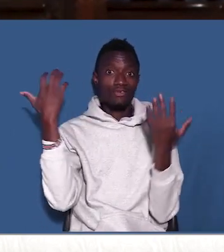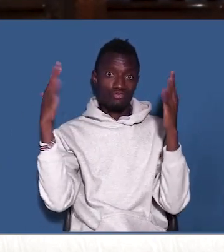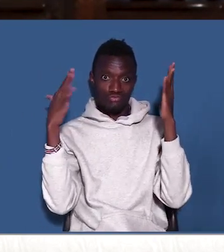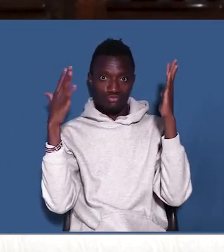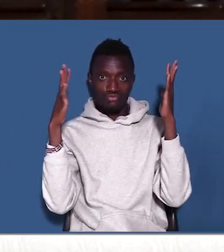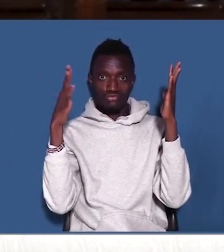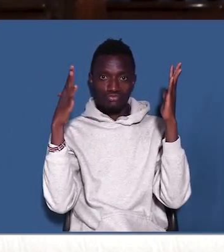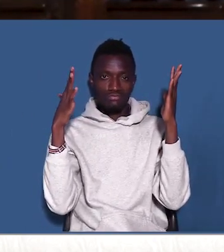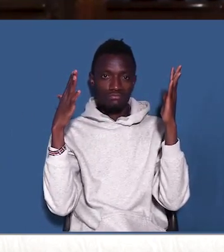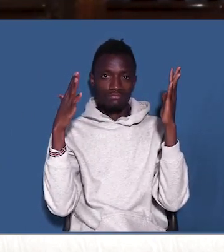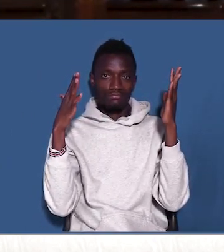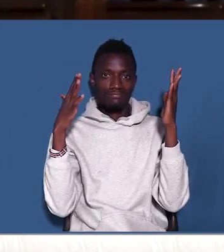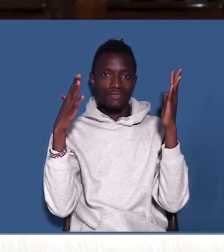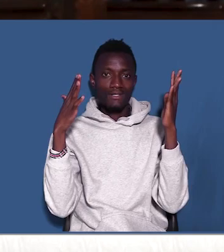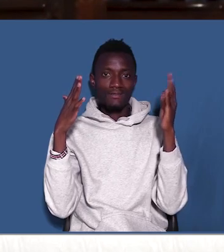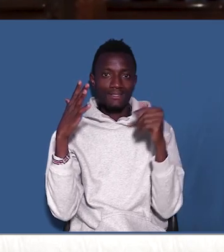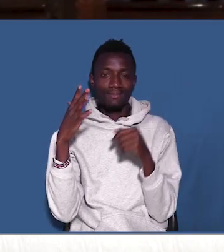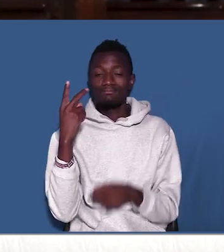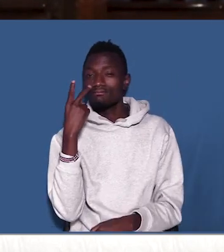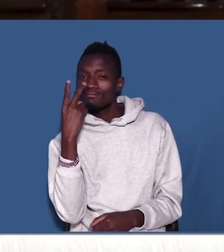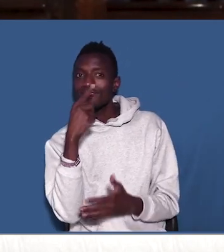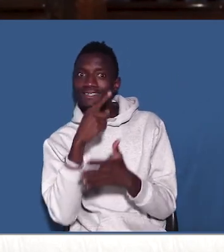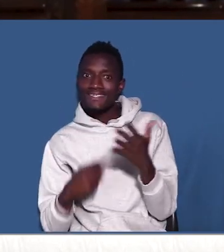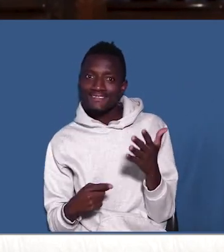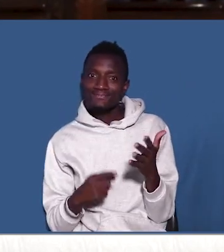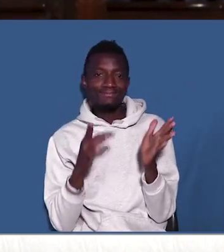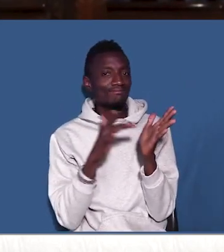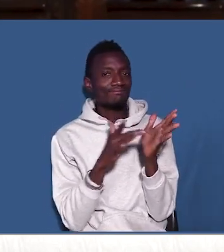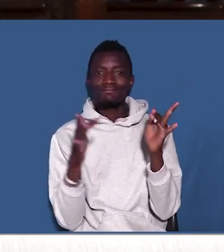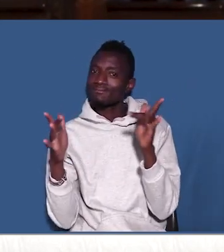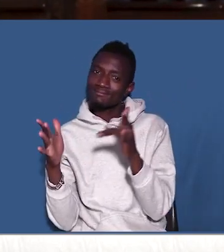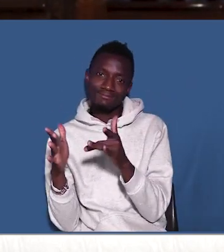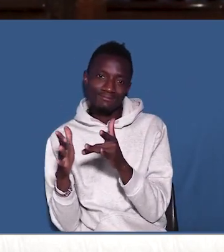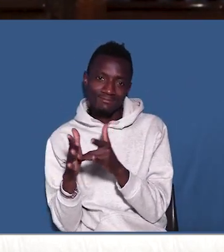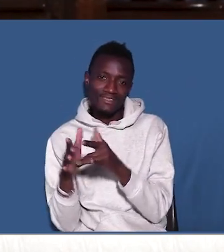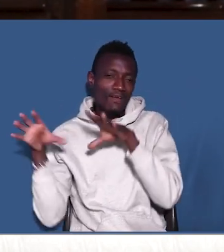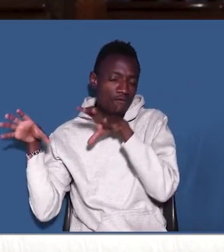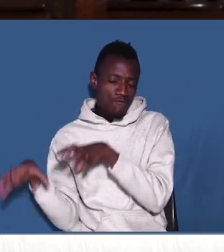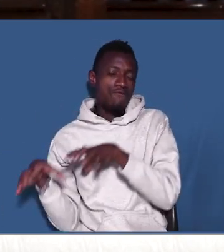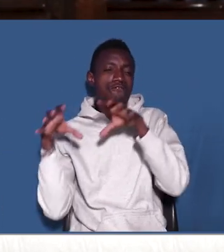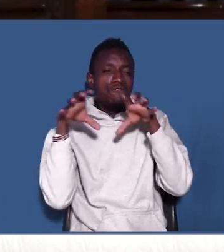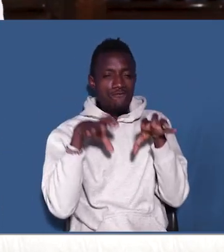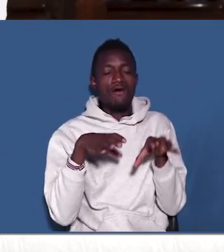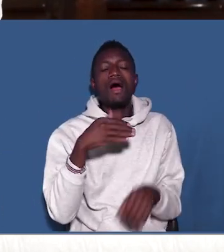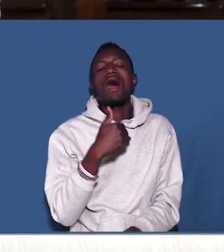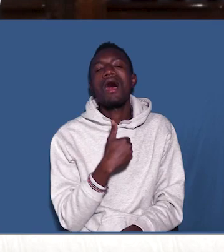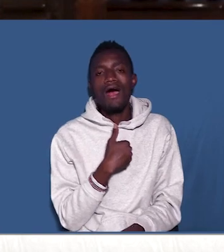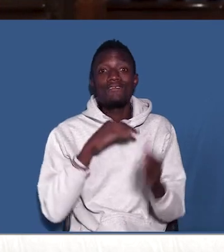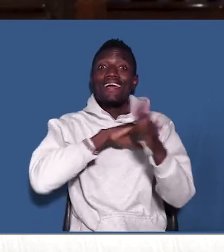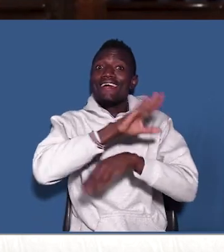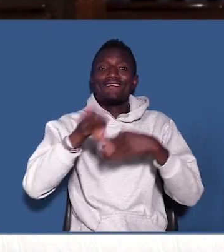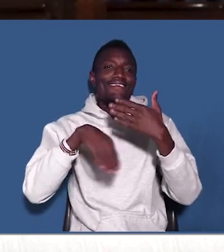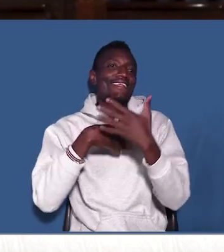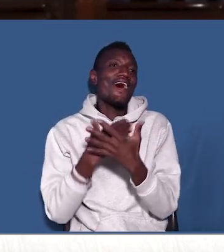ago, Jesus went through the agony of his suffering, enduring all